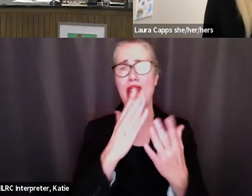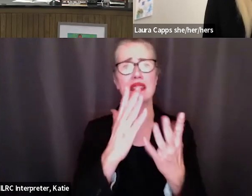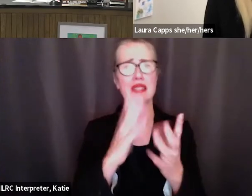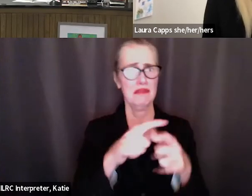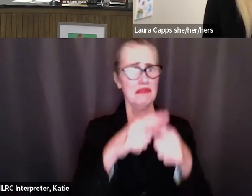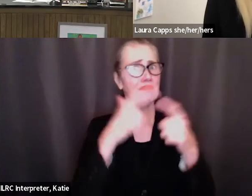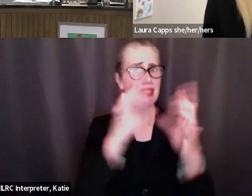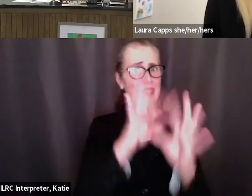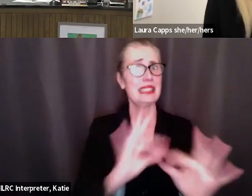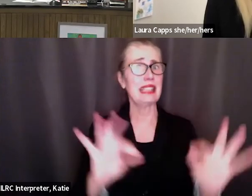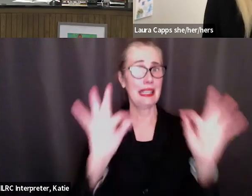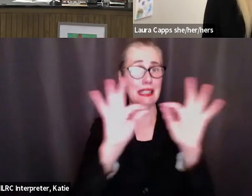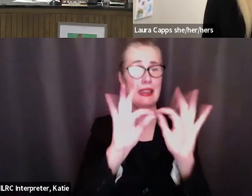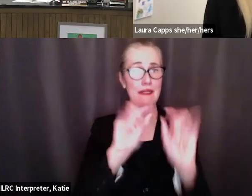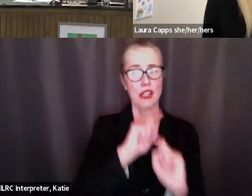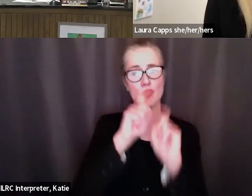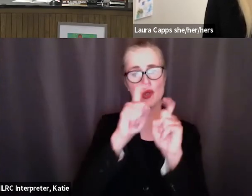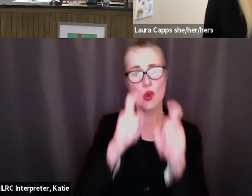students